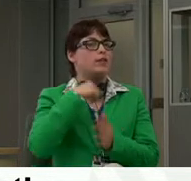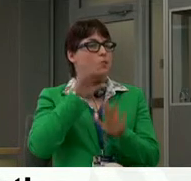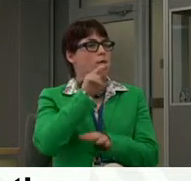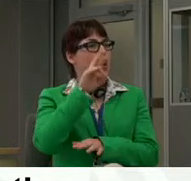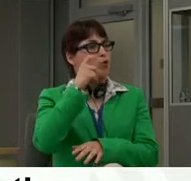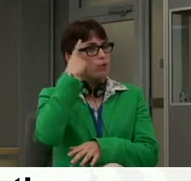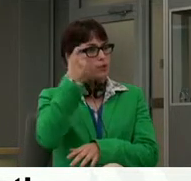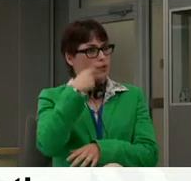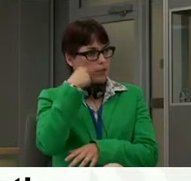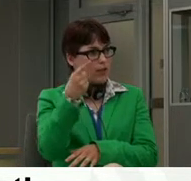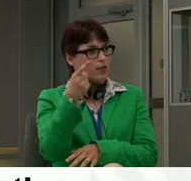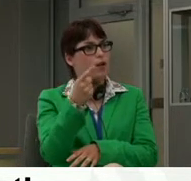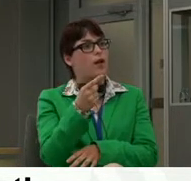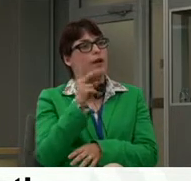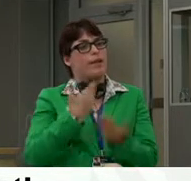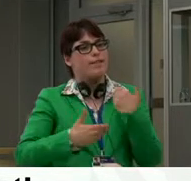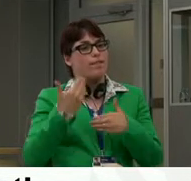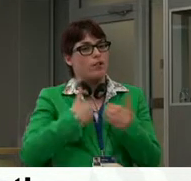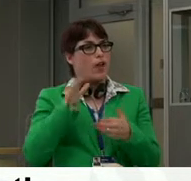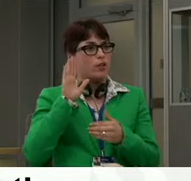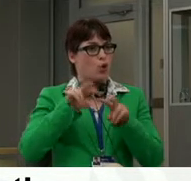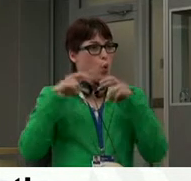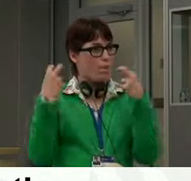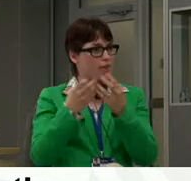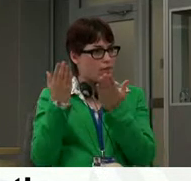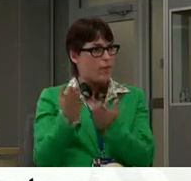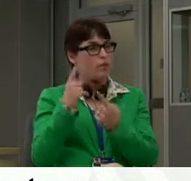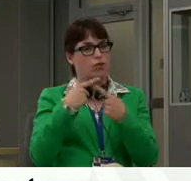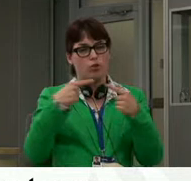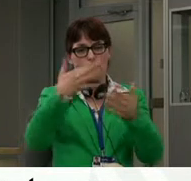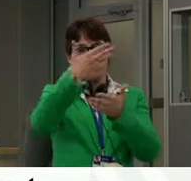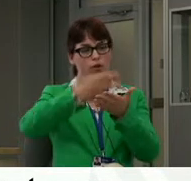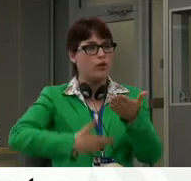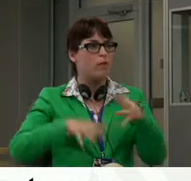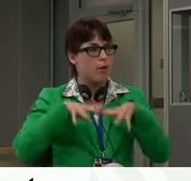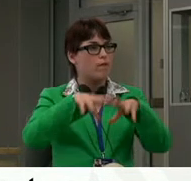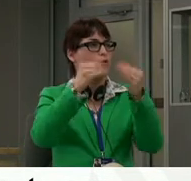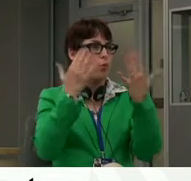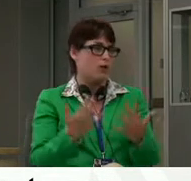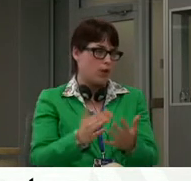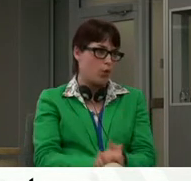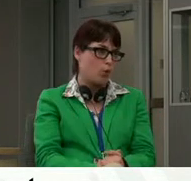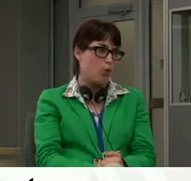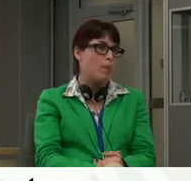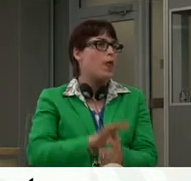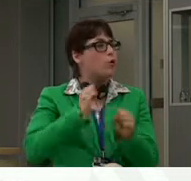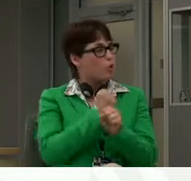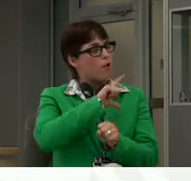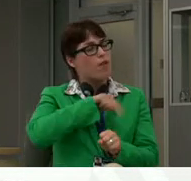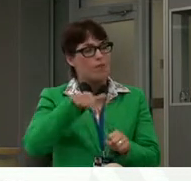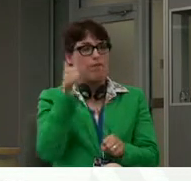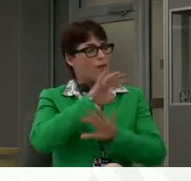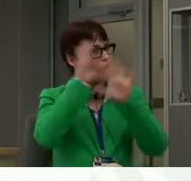of Convention last year, we could report to the UN Committee on Persons with Disability about several measures that we